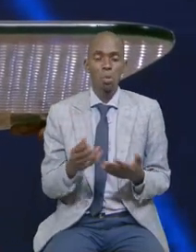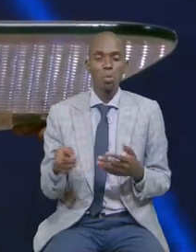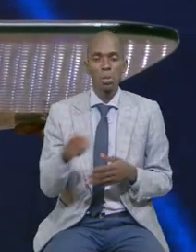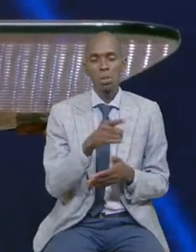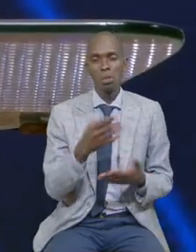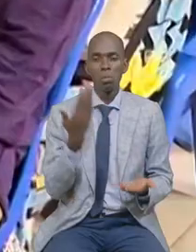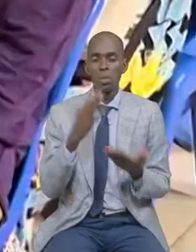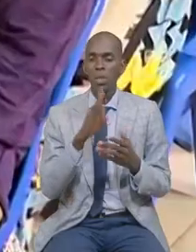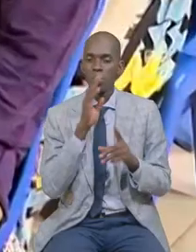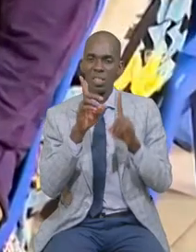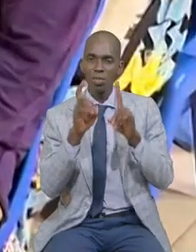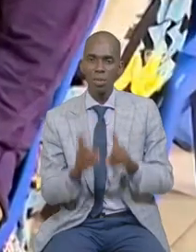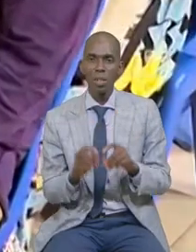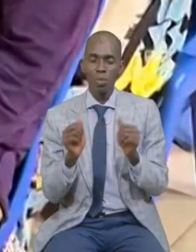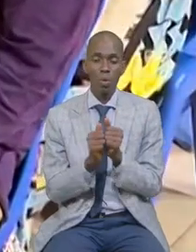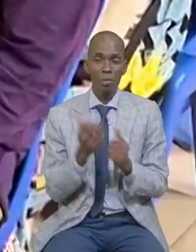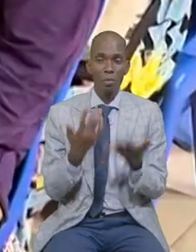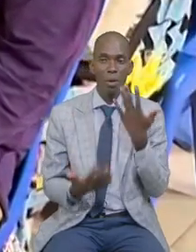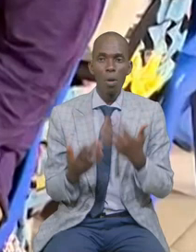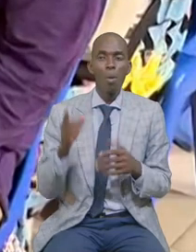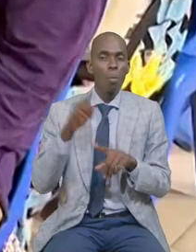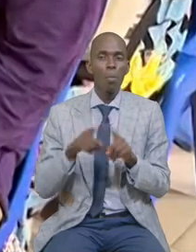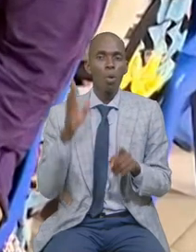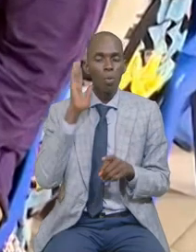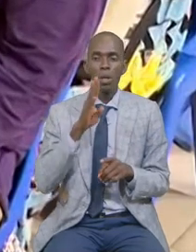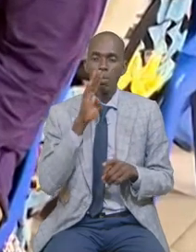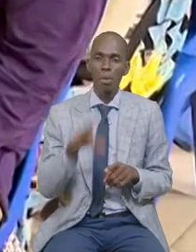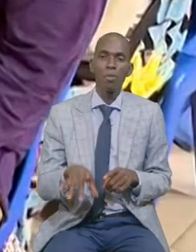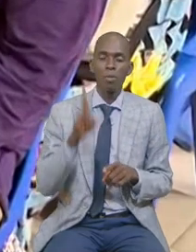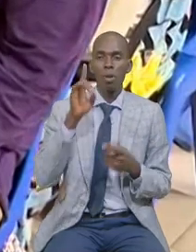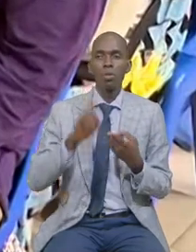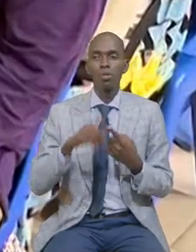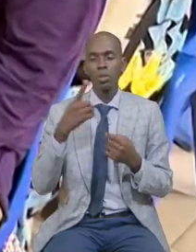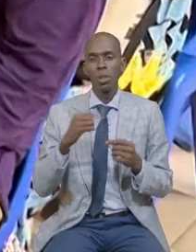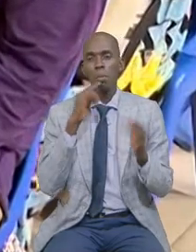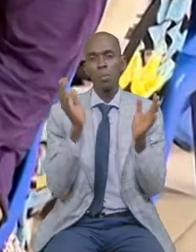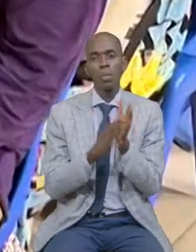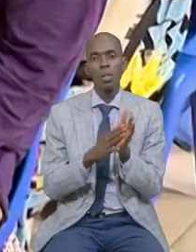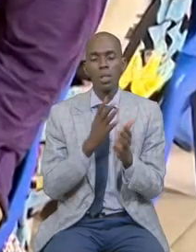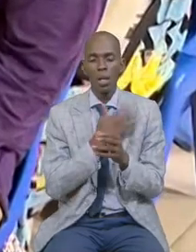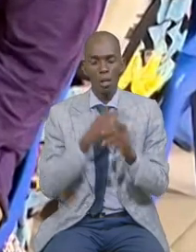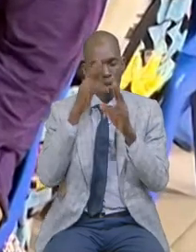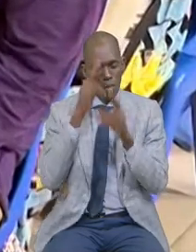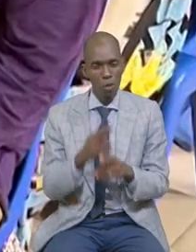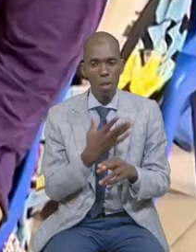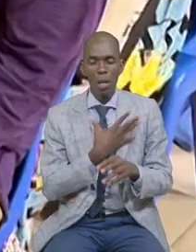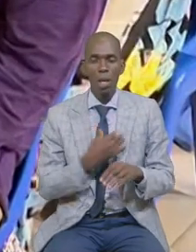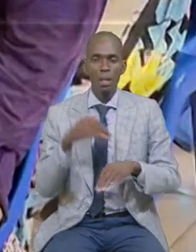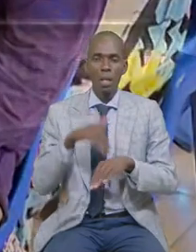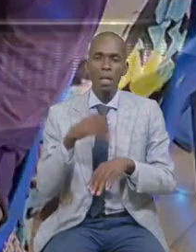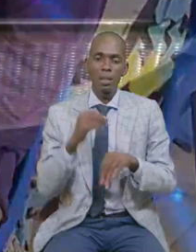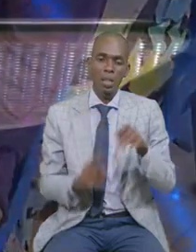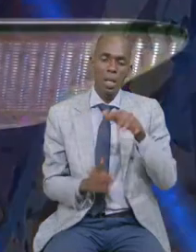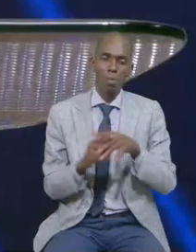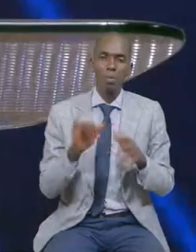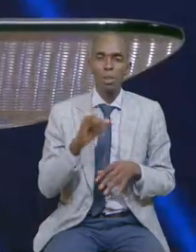fire, might be found unto the praise and honor and glory at the appearing